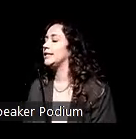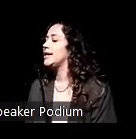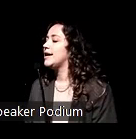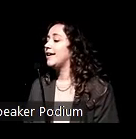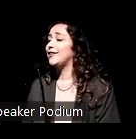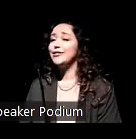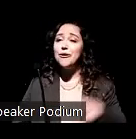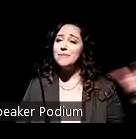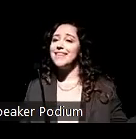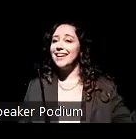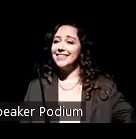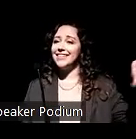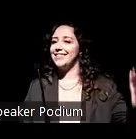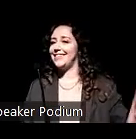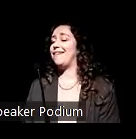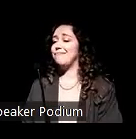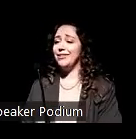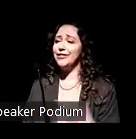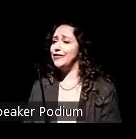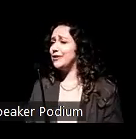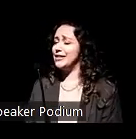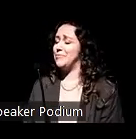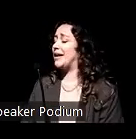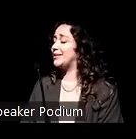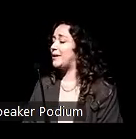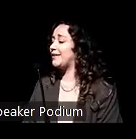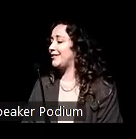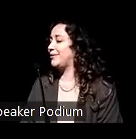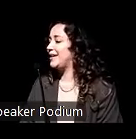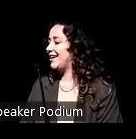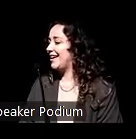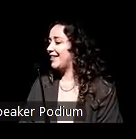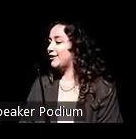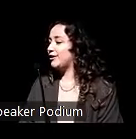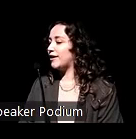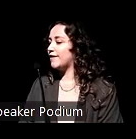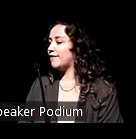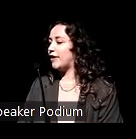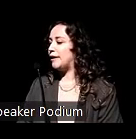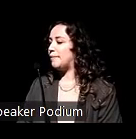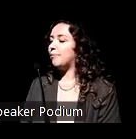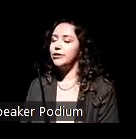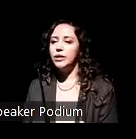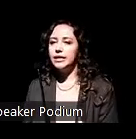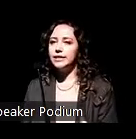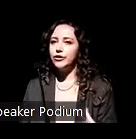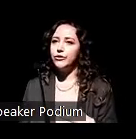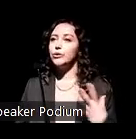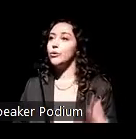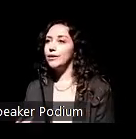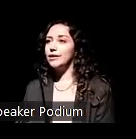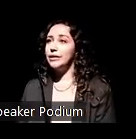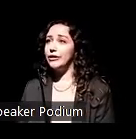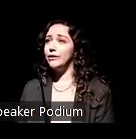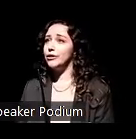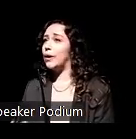uses. There are so many that exist. There's a few here in the Bay as well. So there's a lot of opportunities to store